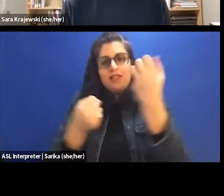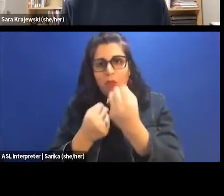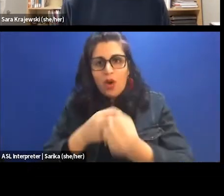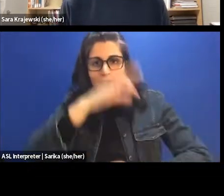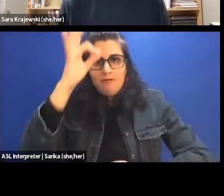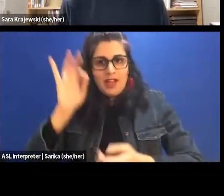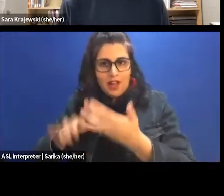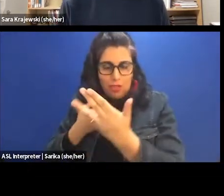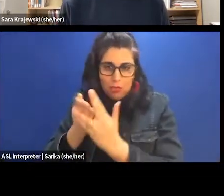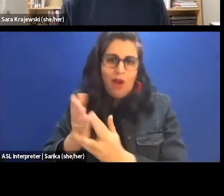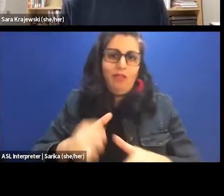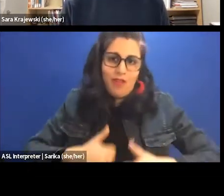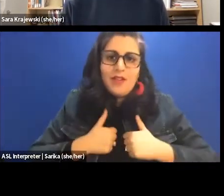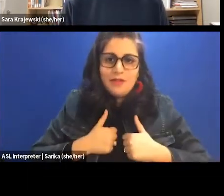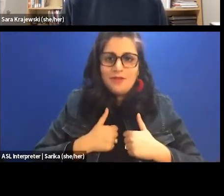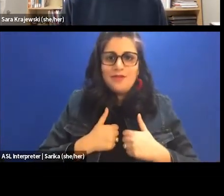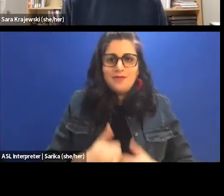her life.